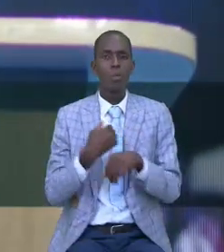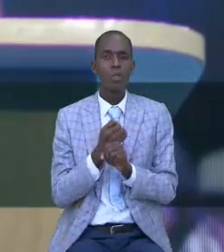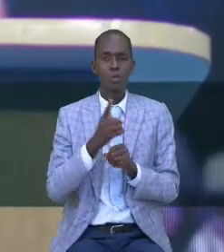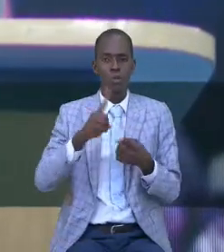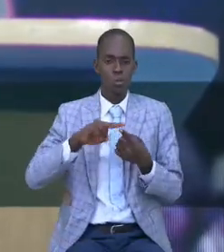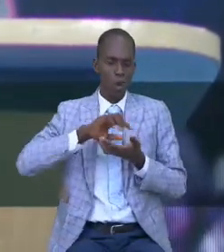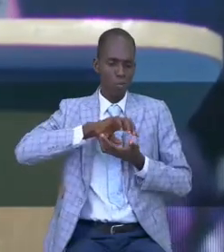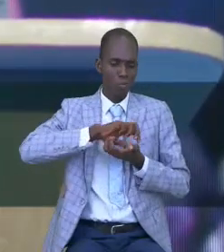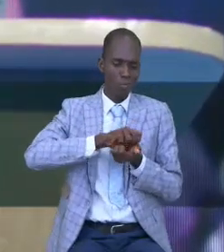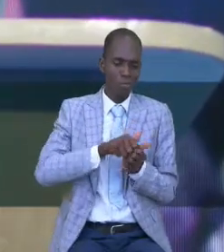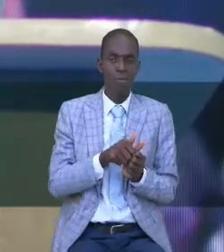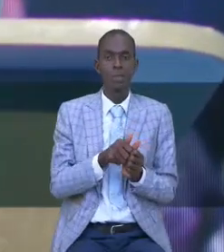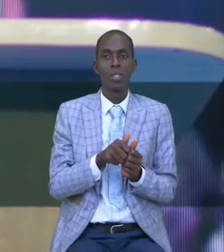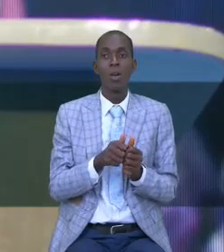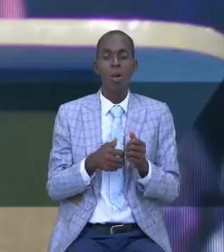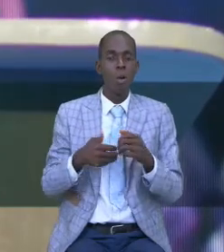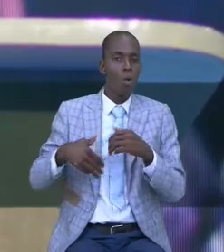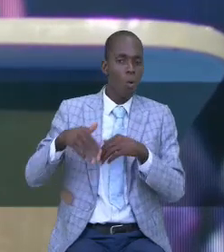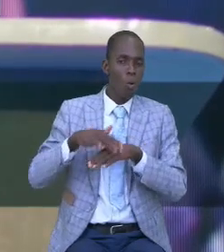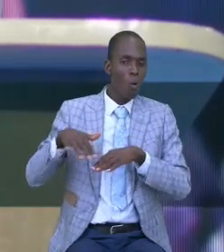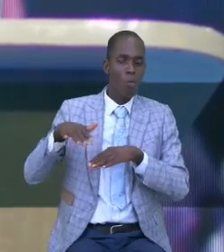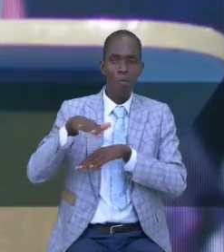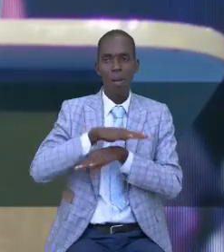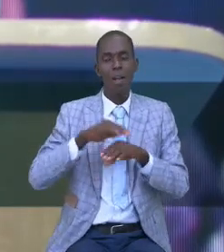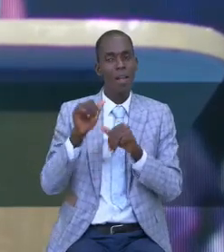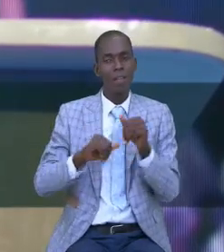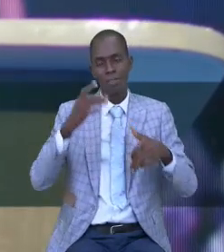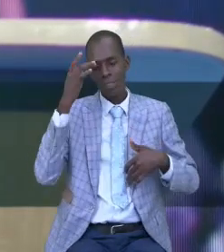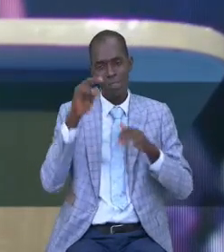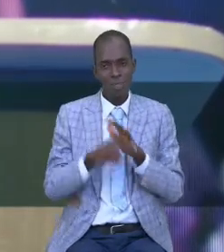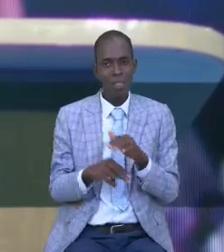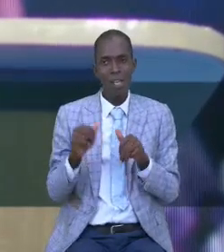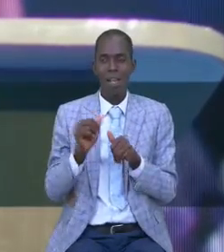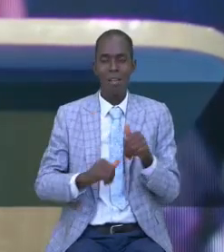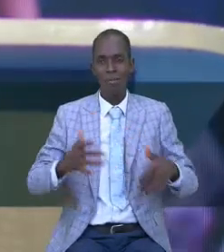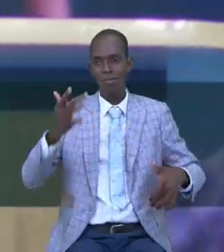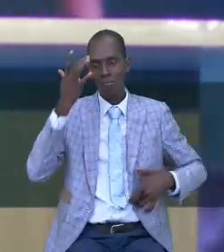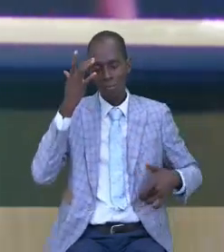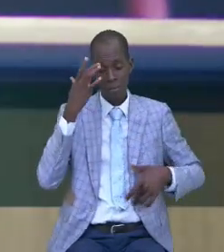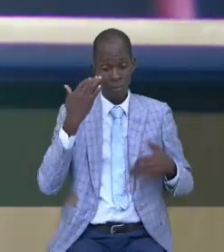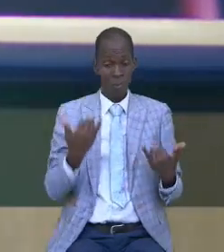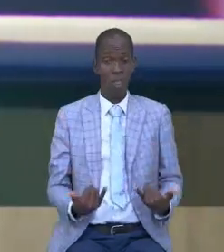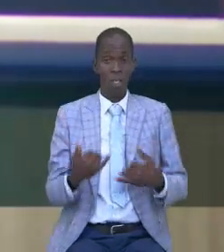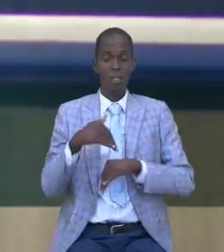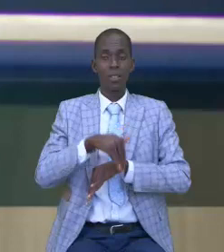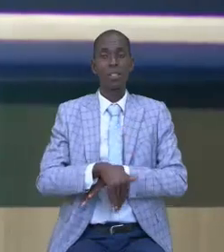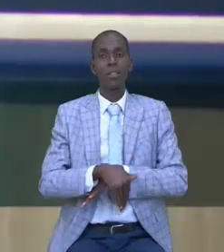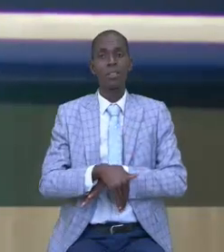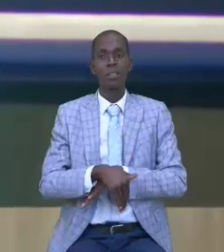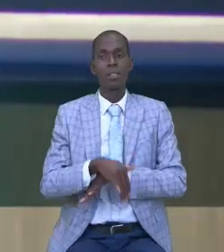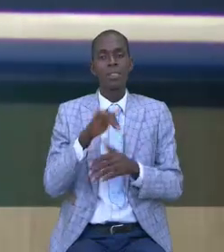trample over every sickness, every disease, even tonight,